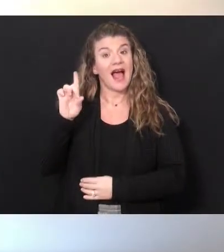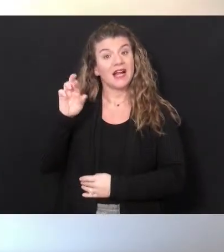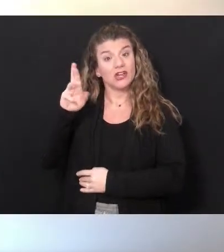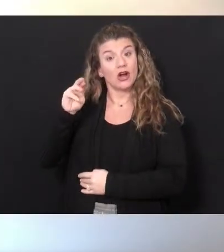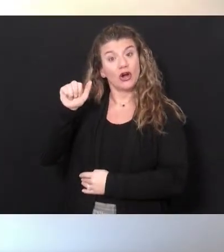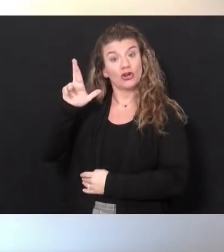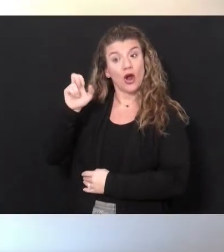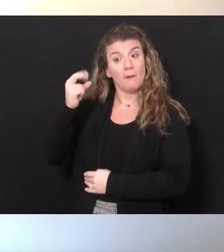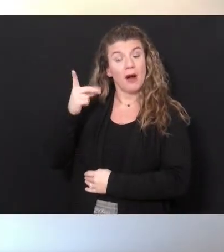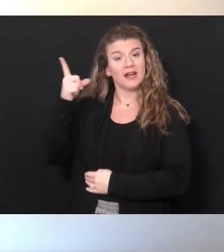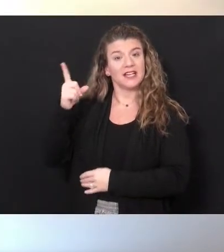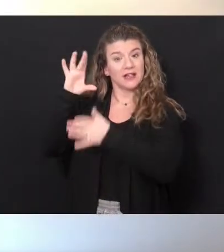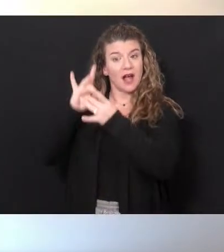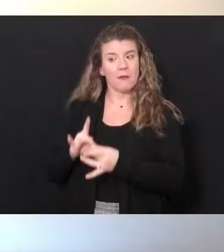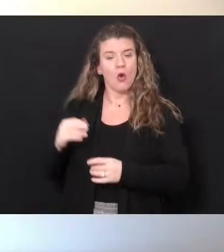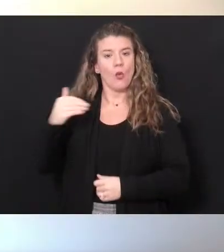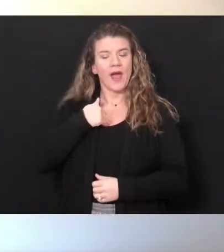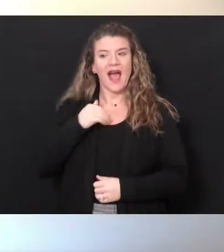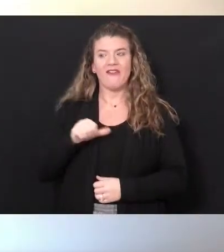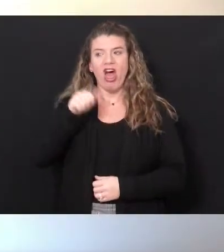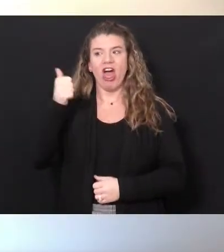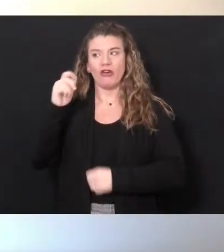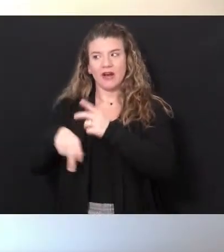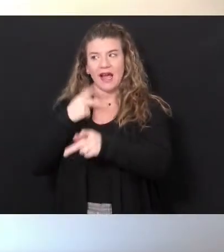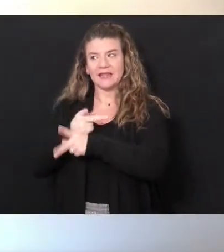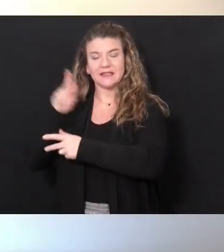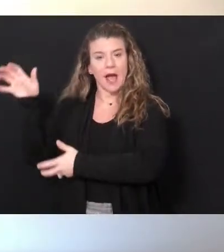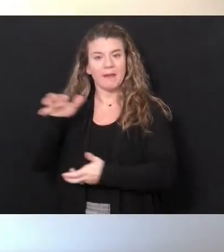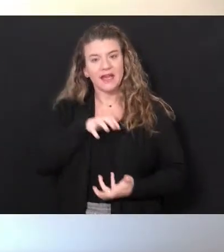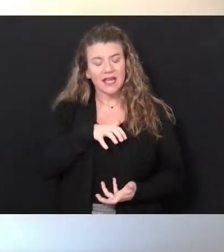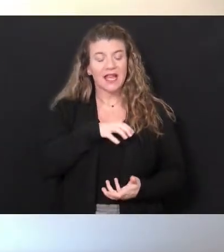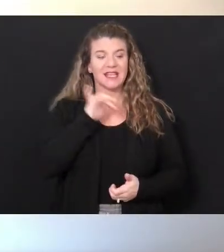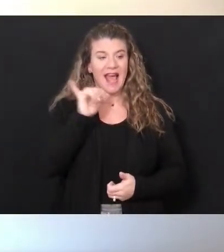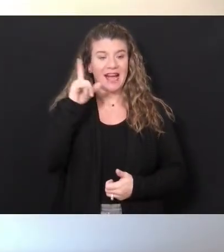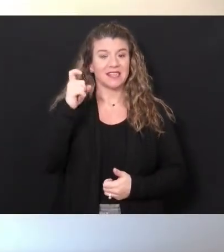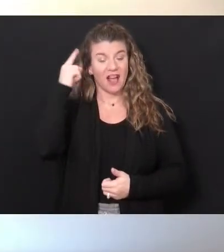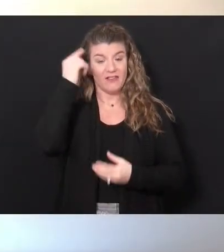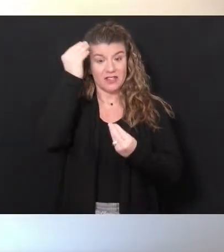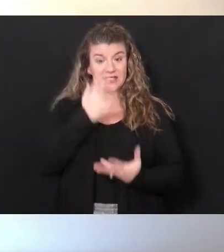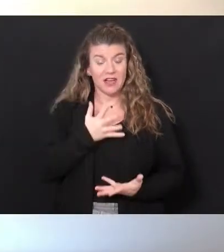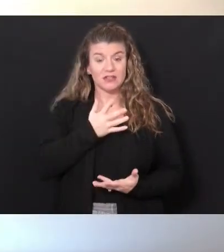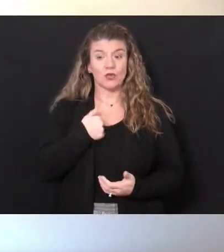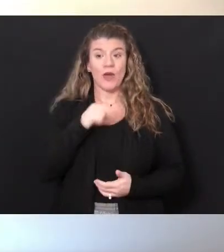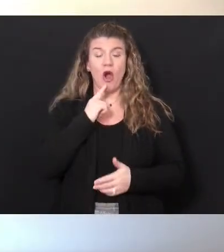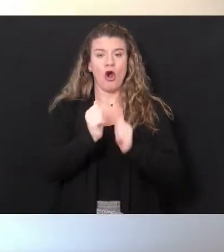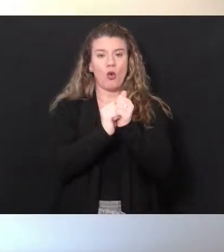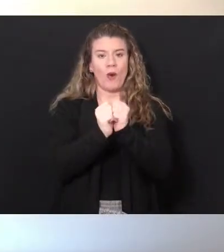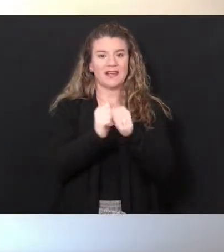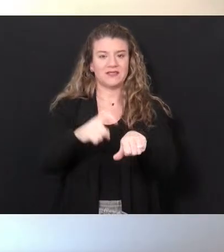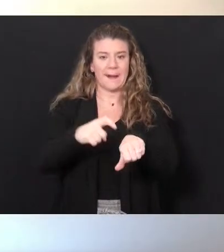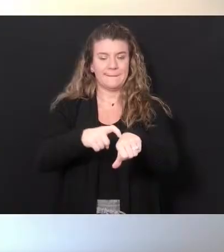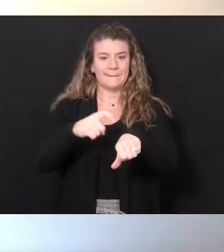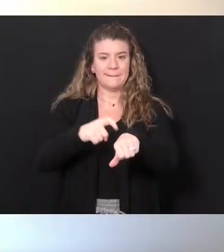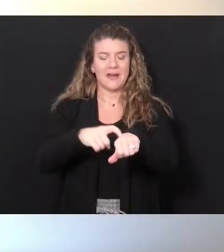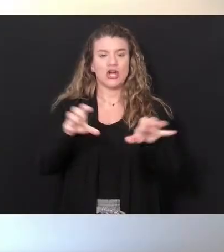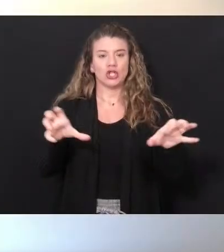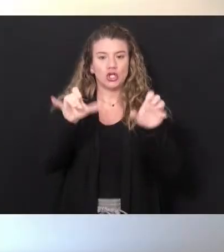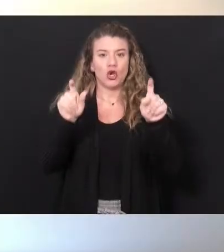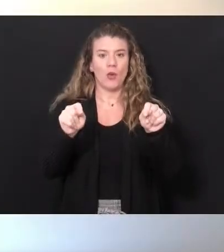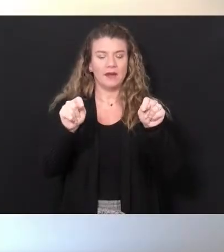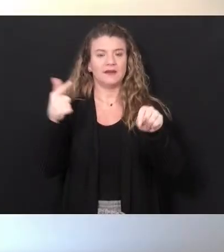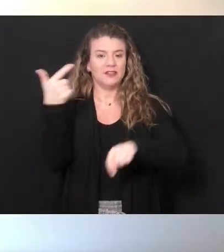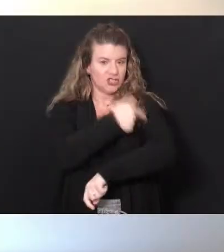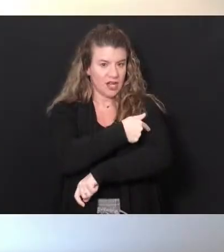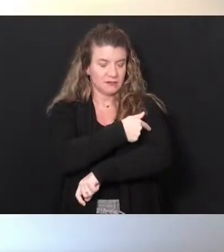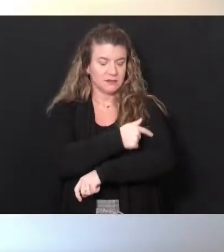we have other variants coming. And as the governor tells us regular, we are in a race of time to get vaccines in